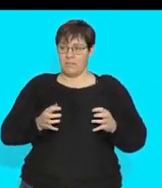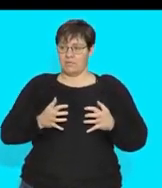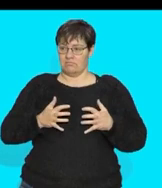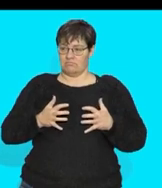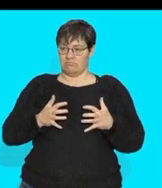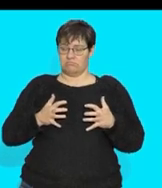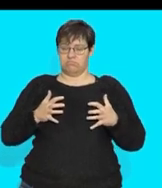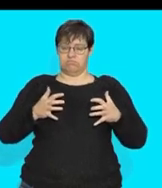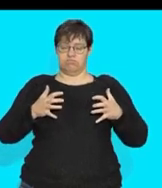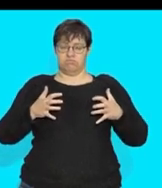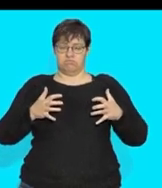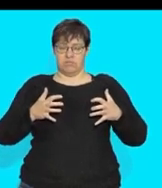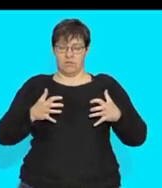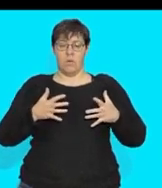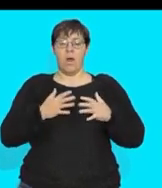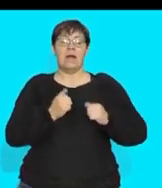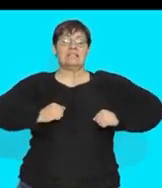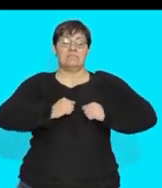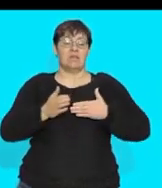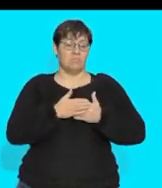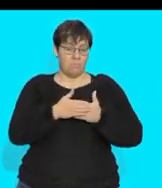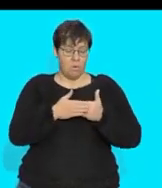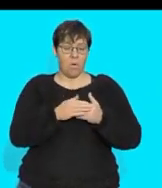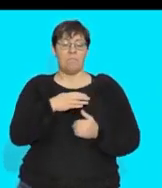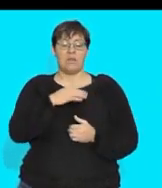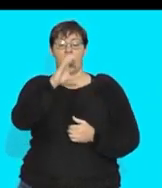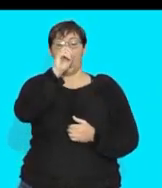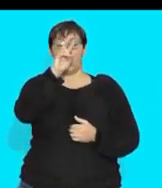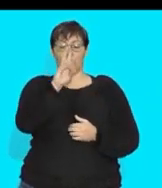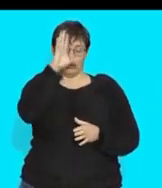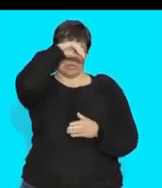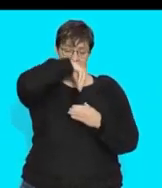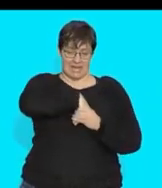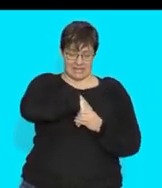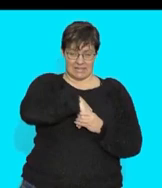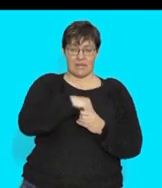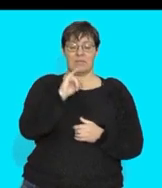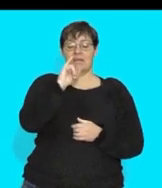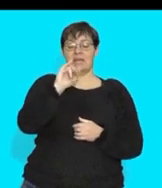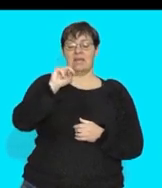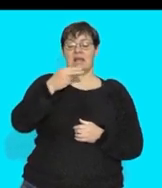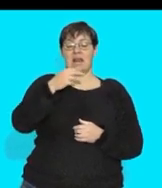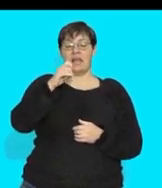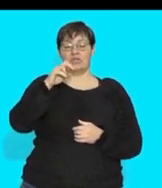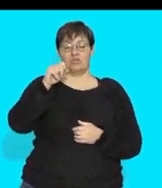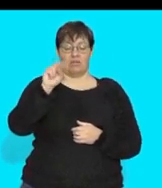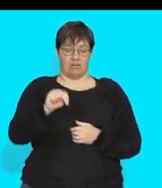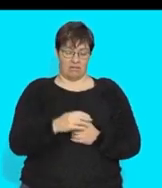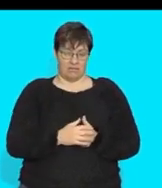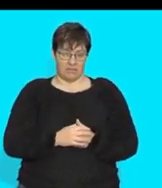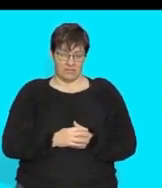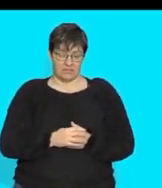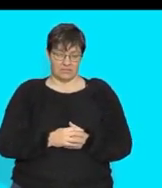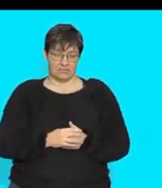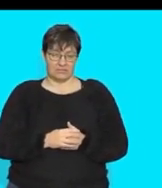So because I'm making more space, definitely which process is going to be inhalation? Process 1 is going